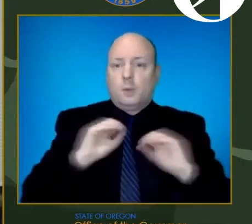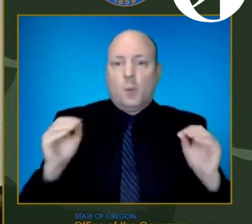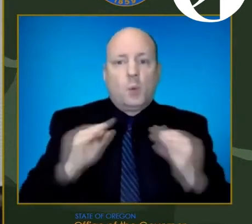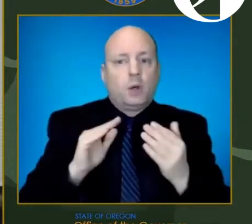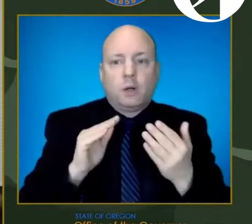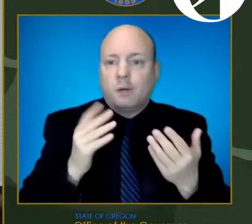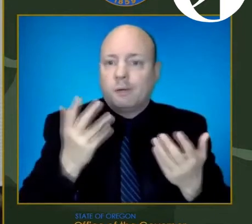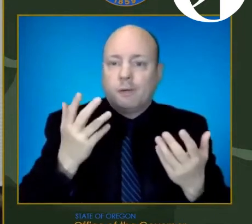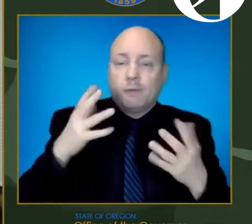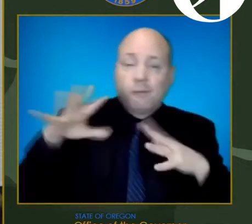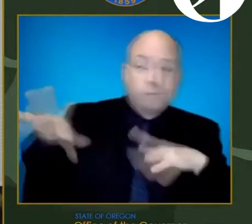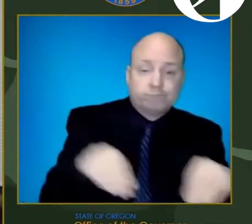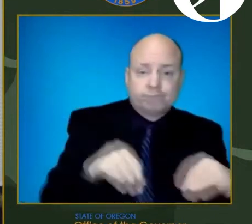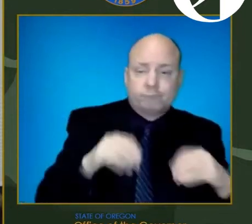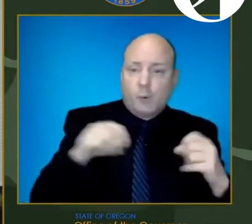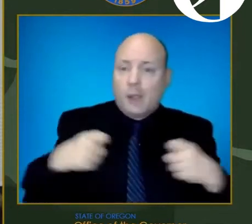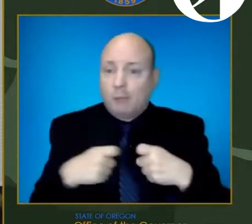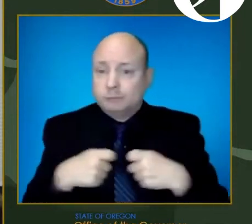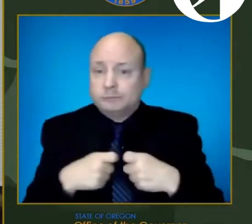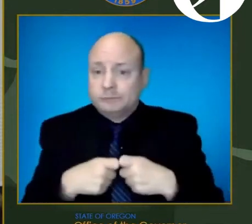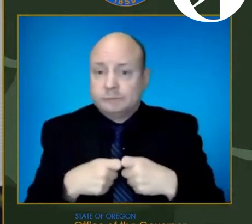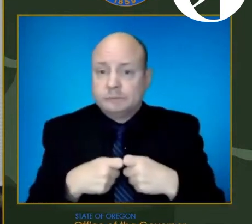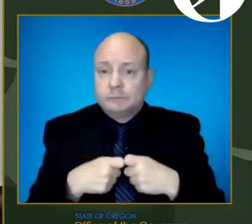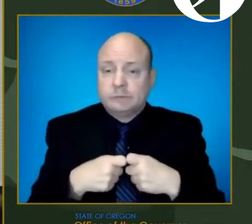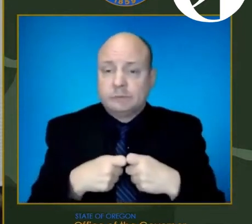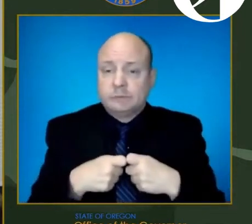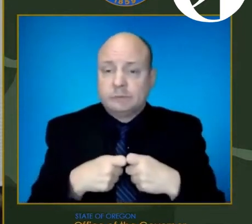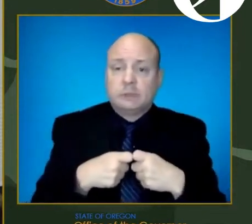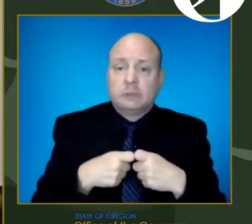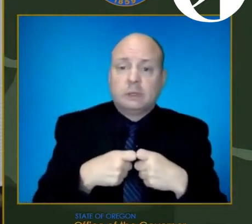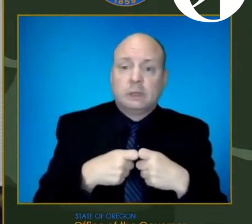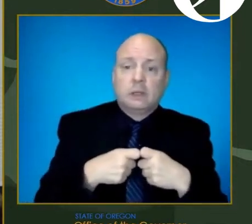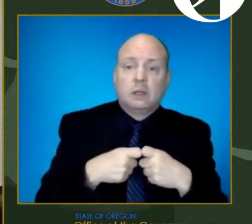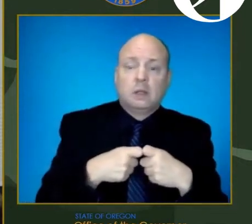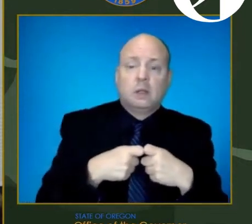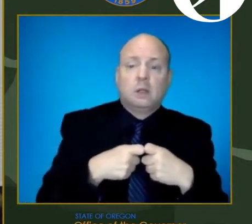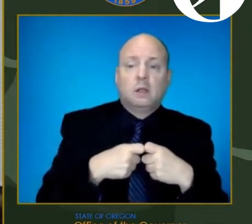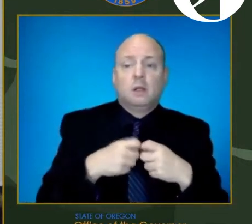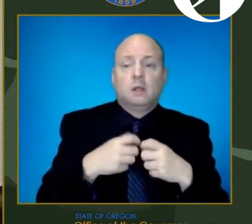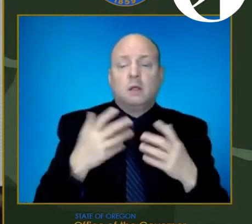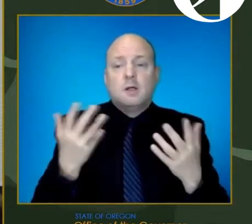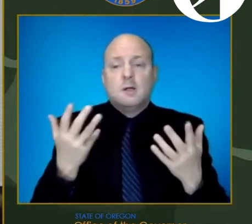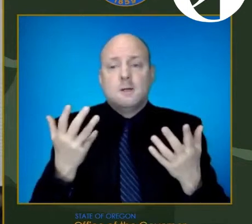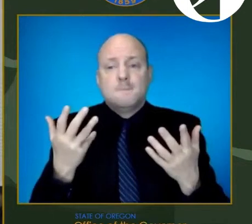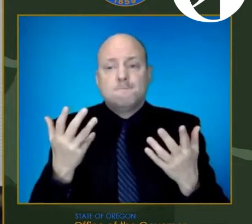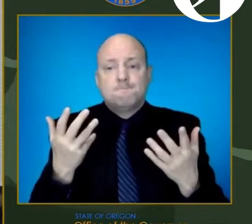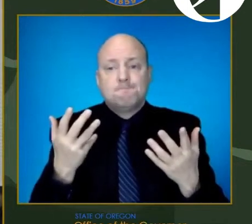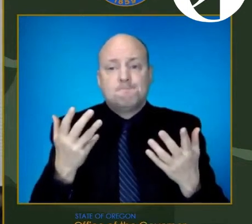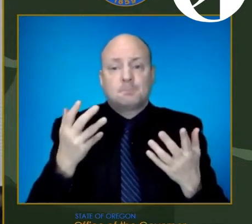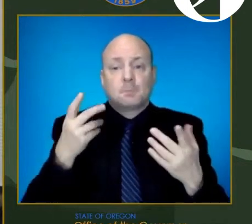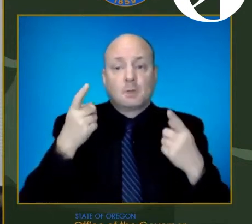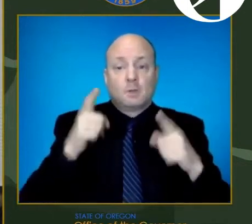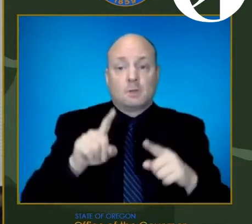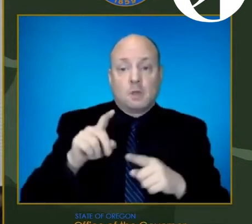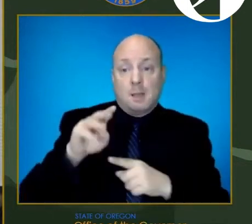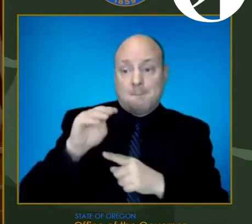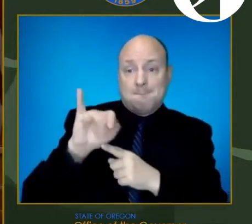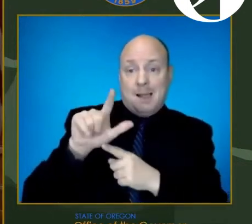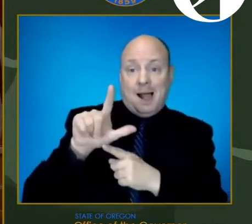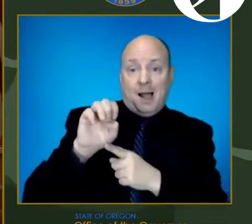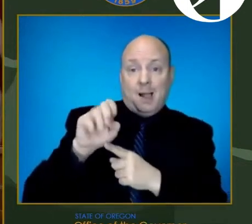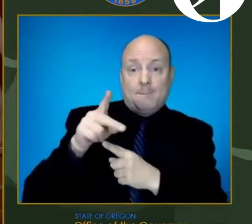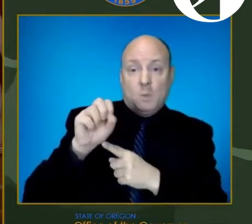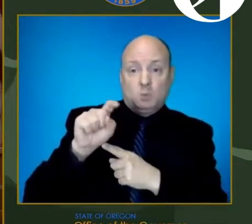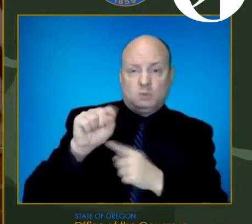out that we were tapped out for a small brush fire at milepost 47.5 on